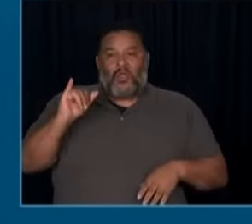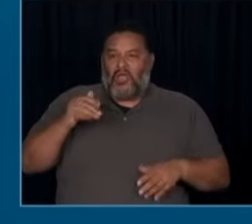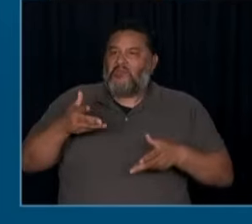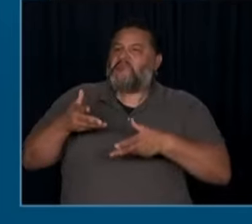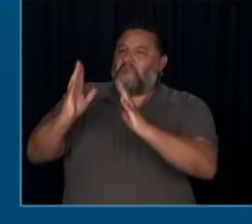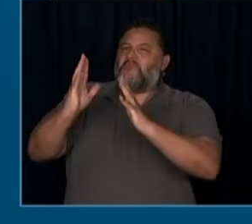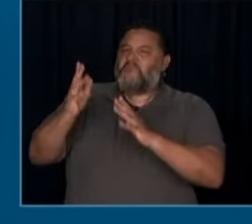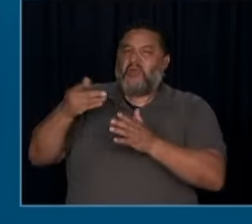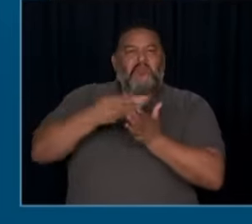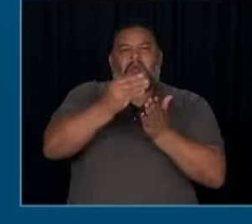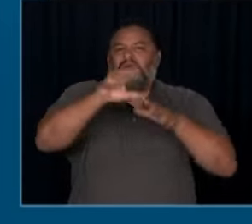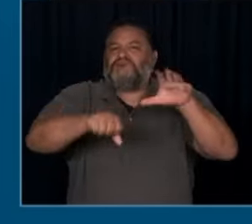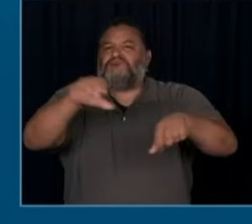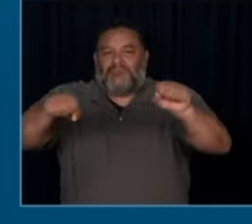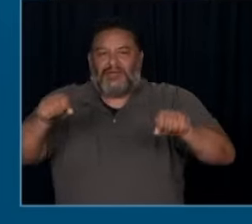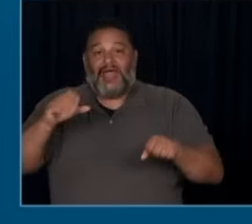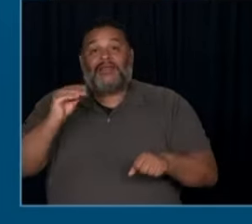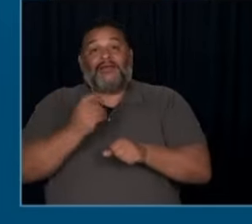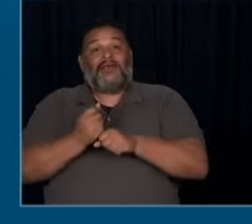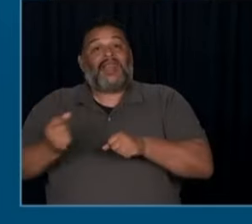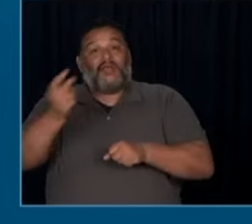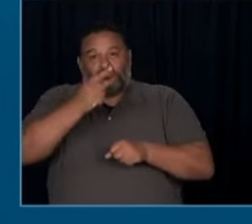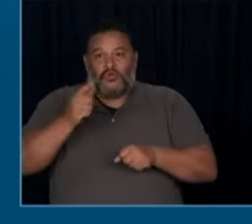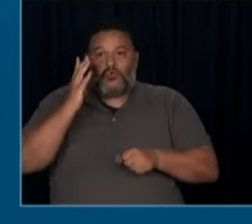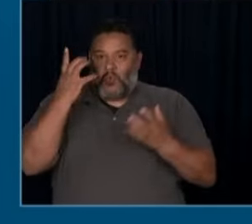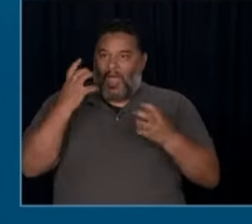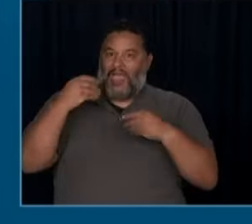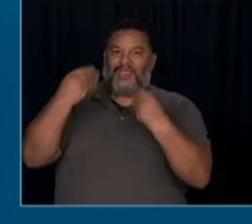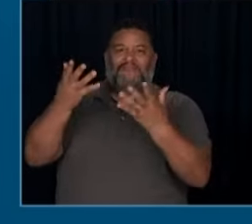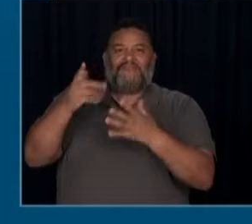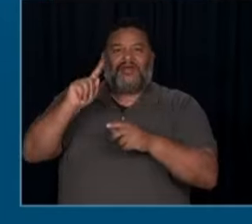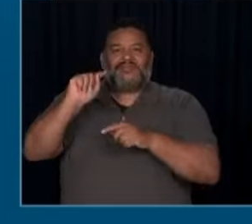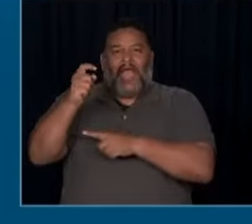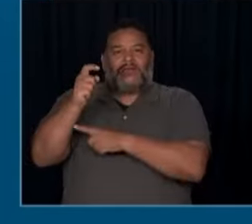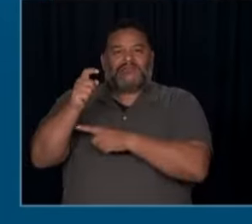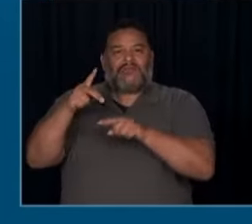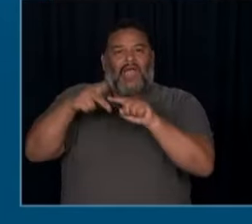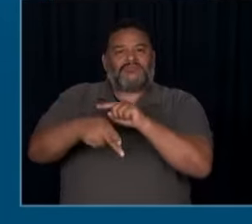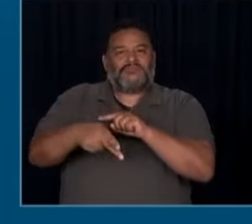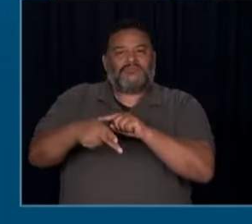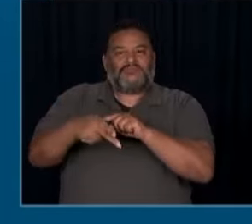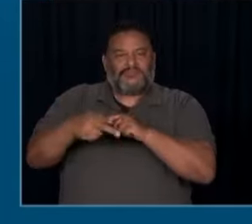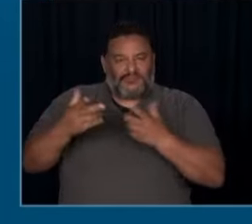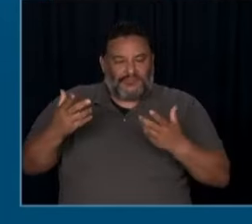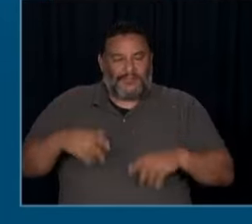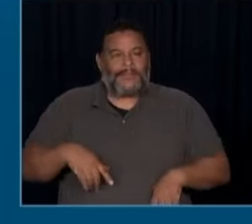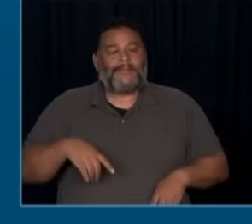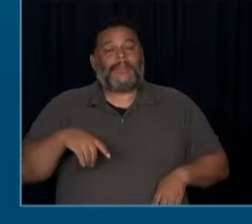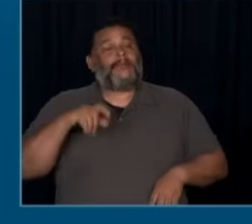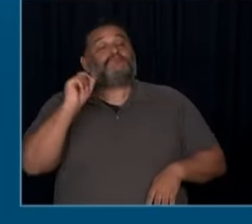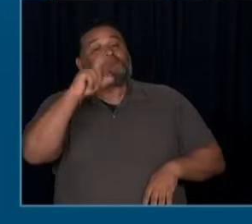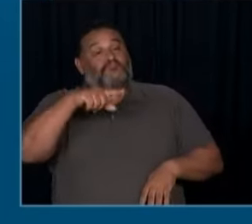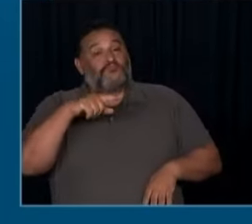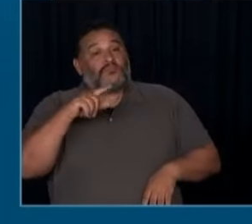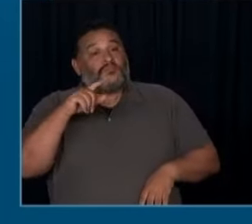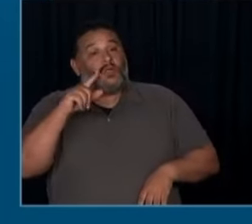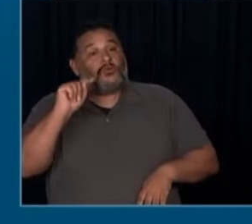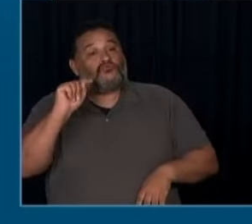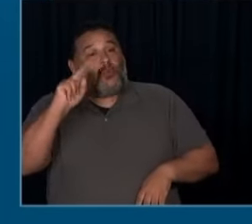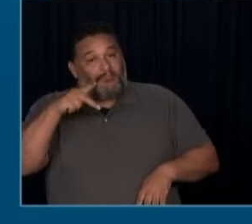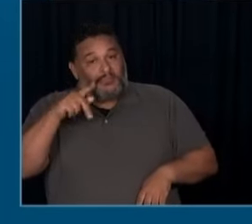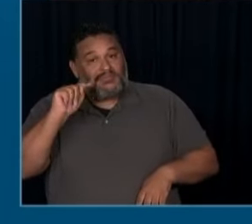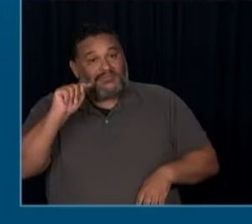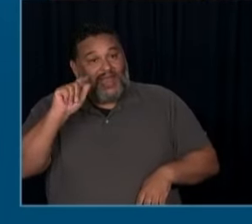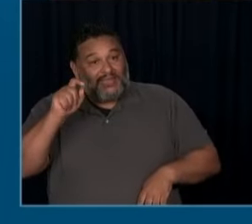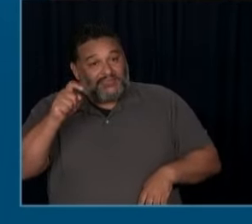then now she's going to give them a tax cut next year. All right, I need each of you a 30-second answer on this. Trump tax cuts, would you vote to extend them? Yes, I would. And by the